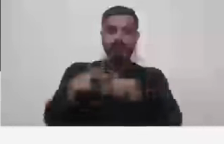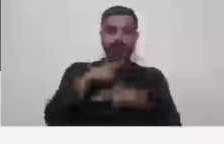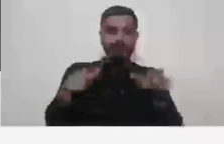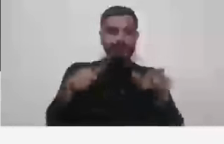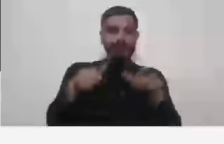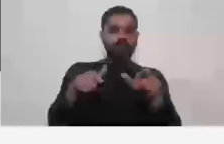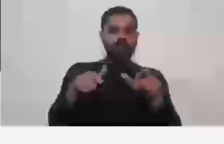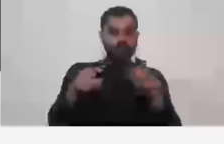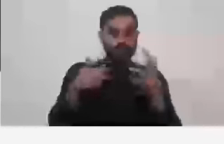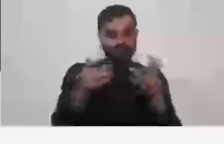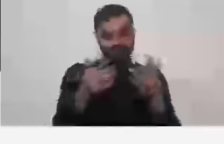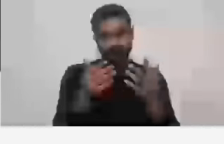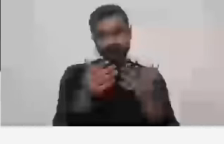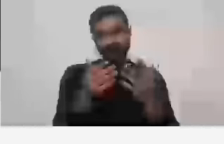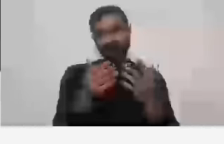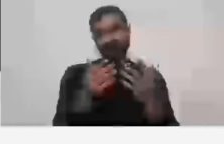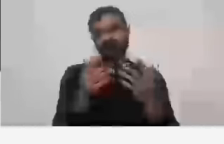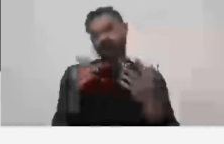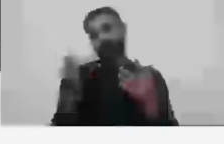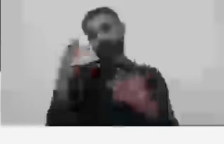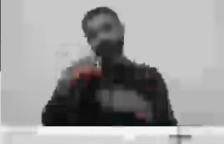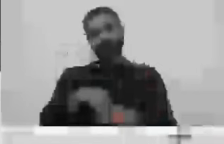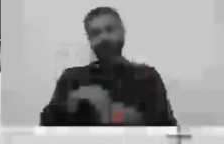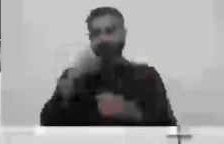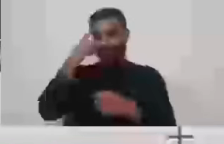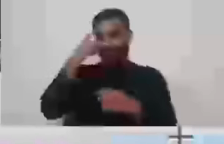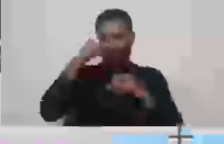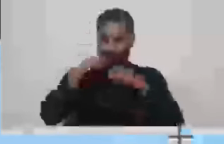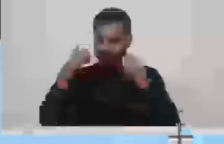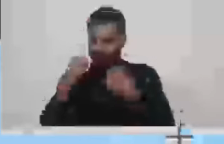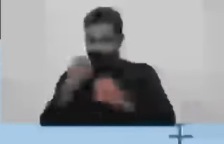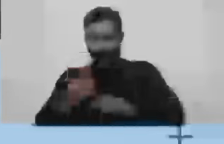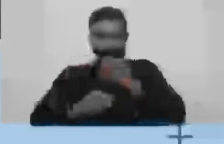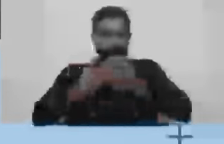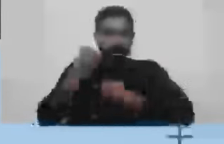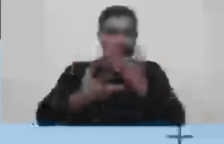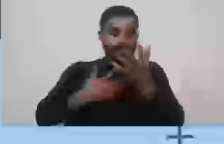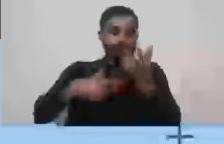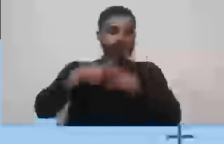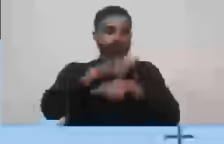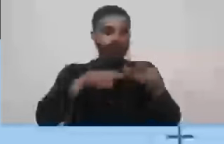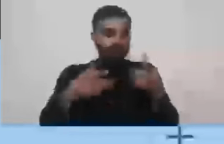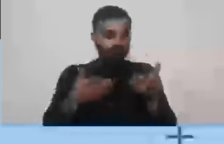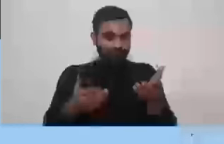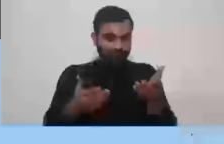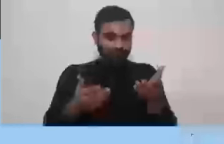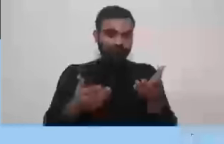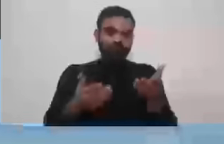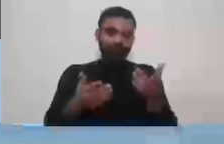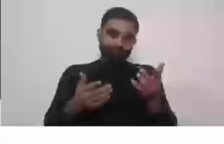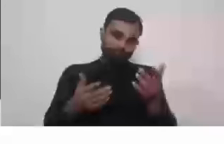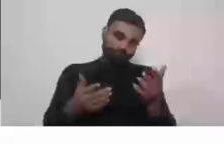bilingual, dumb charade for guessing actions and expressing in language. There